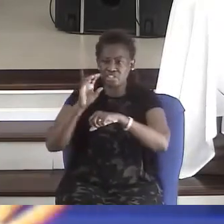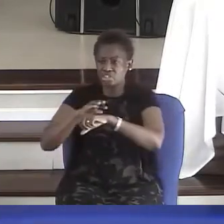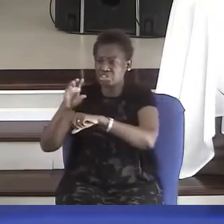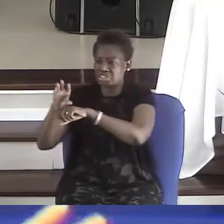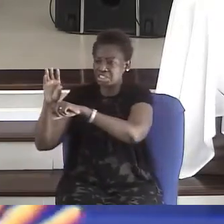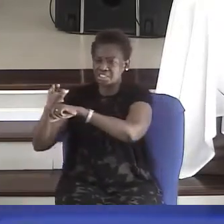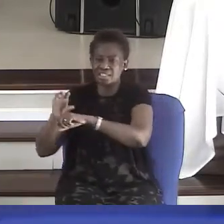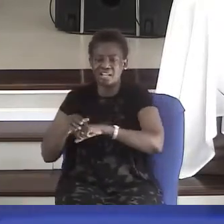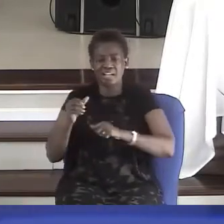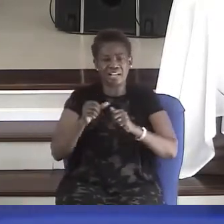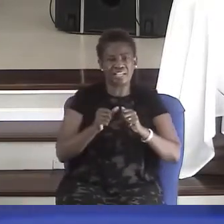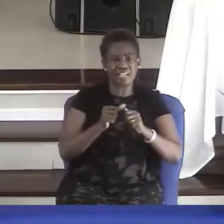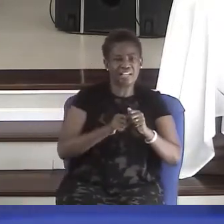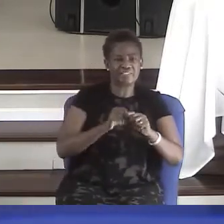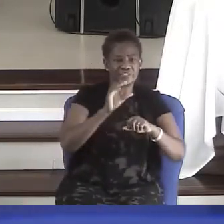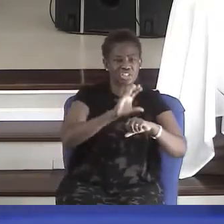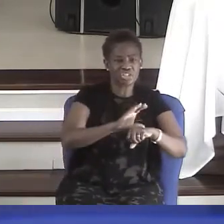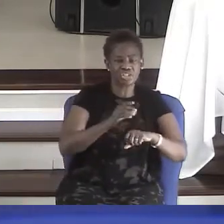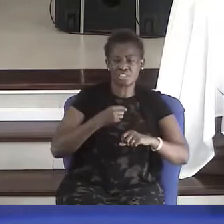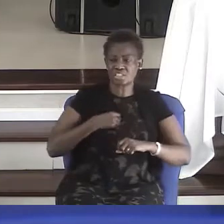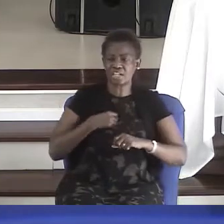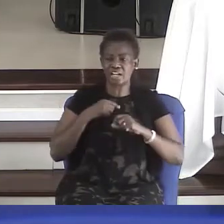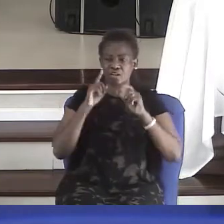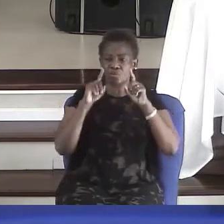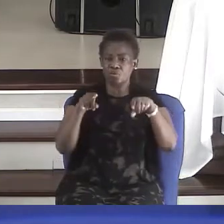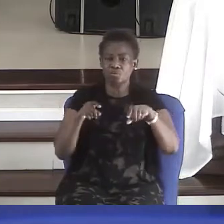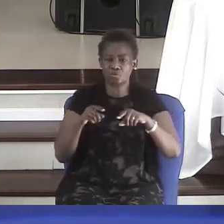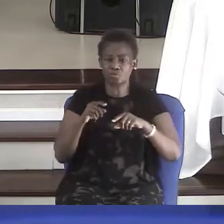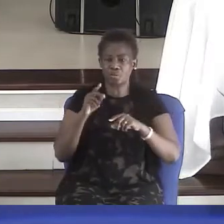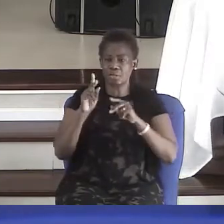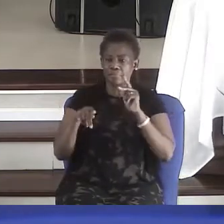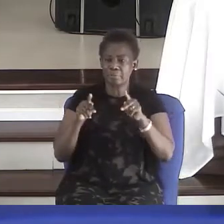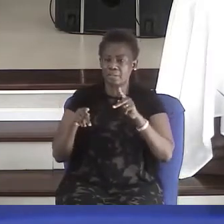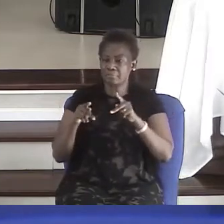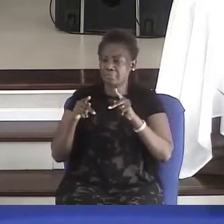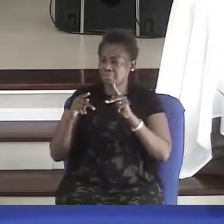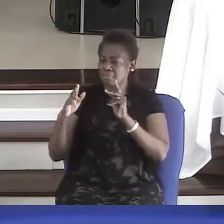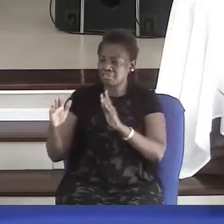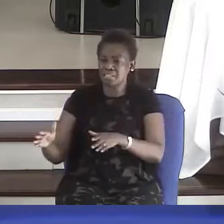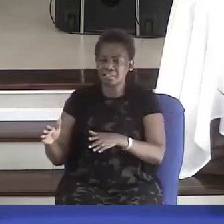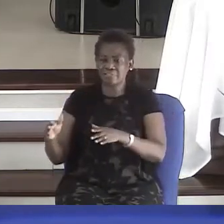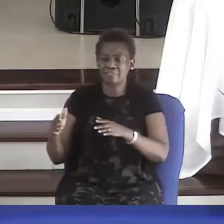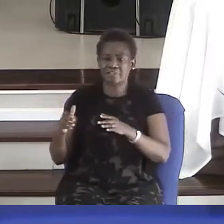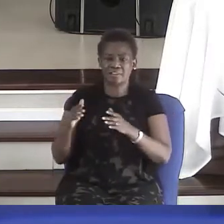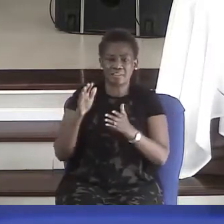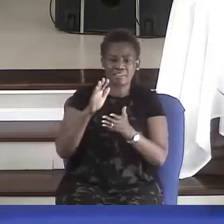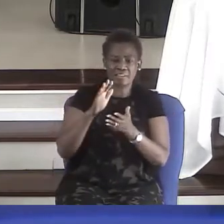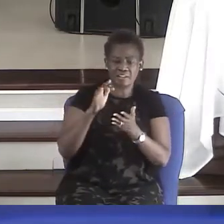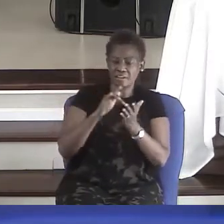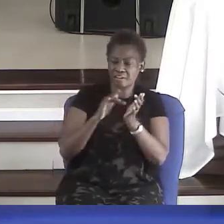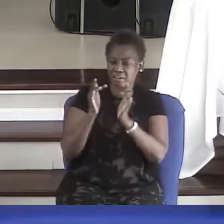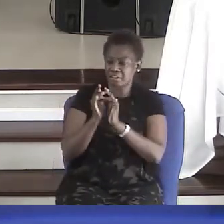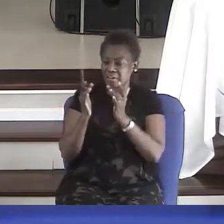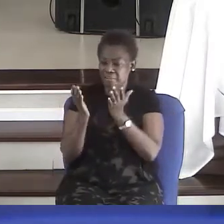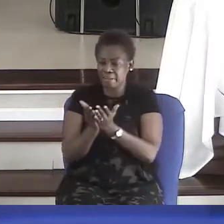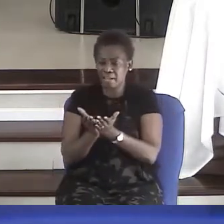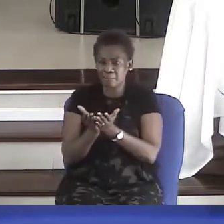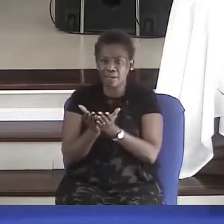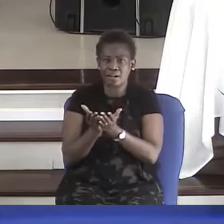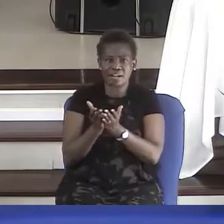what? Every church I go to, people left them Bible at church. Come, let me show you in the